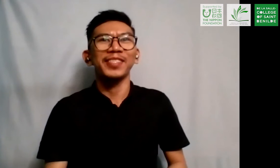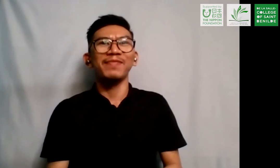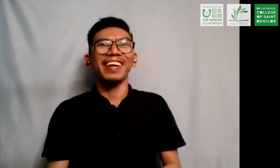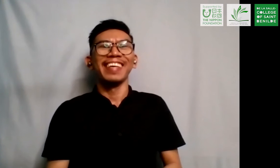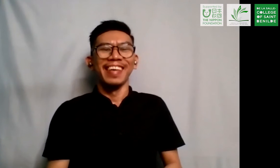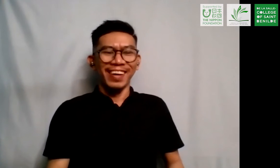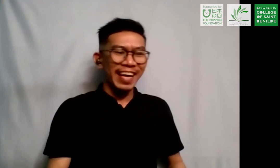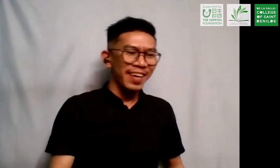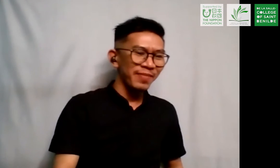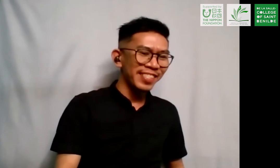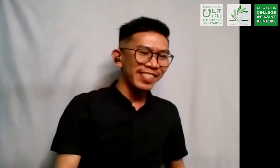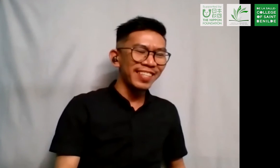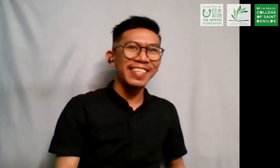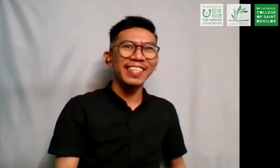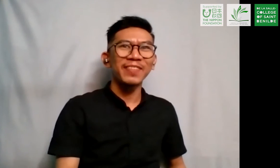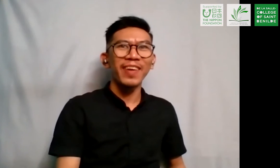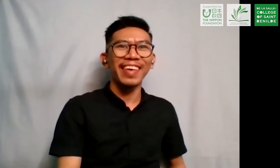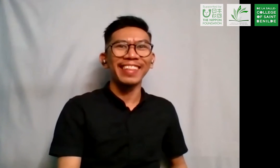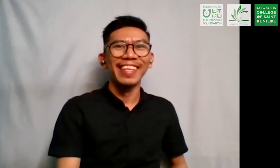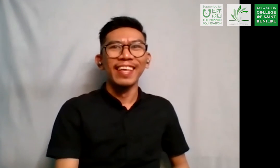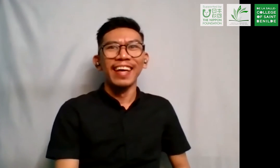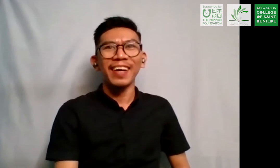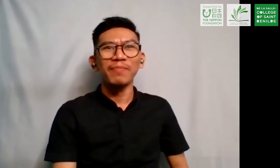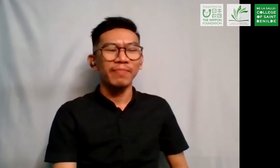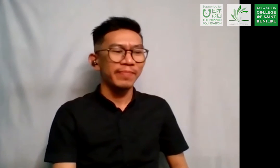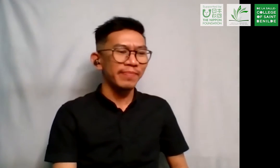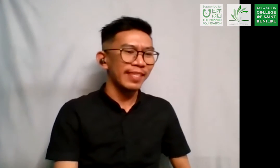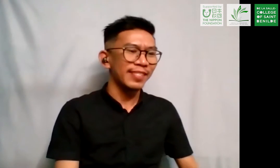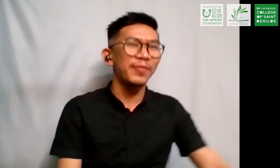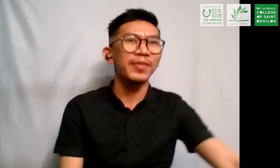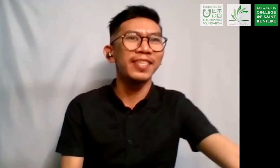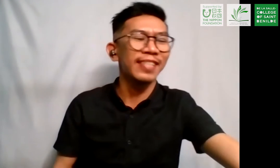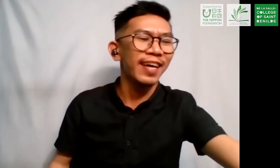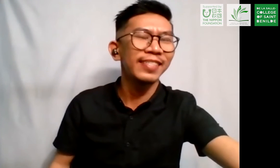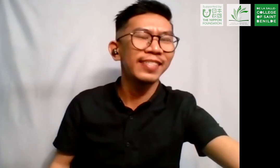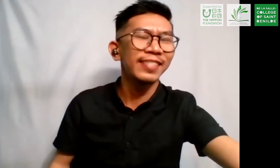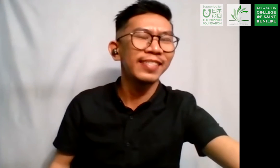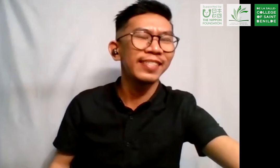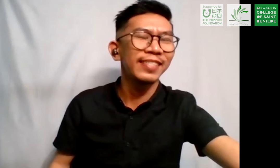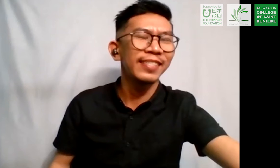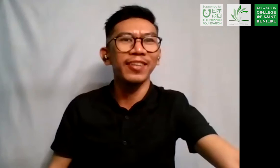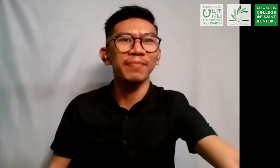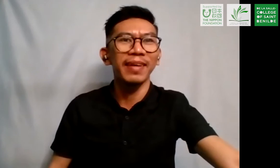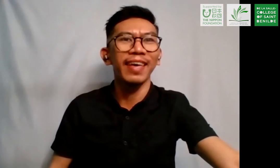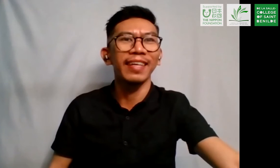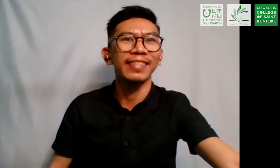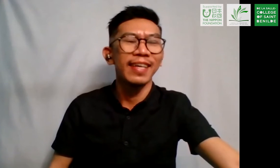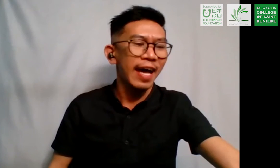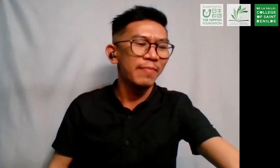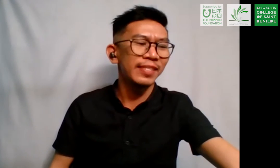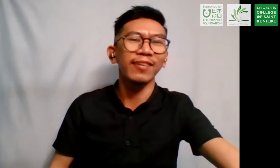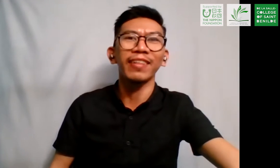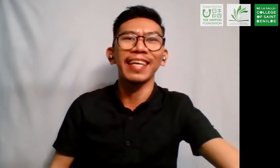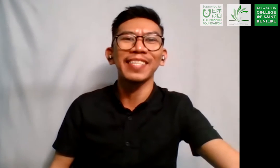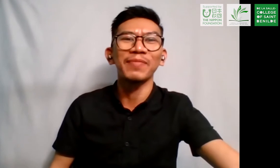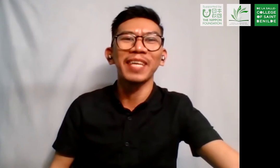Oh, sir, bye. I'm just struggling when Sir Woody signs and then it's lagging on my end. I